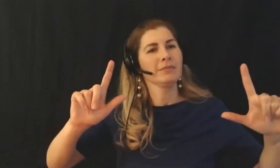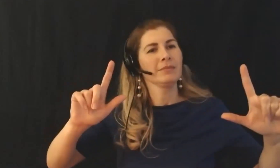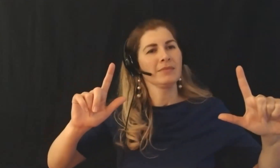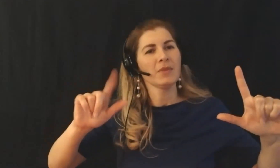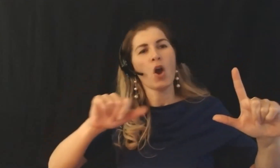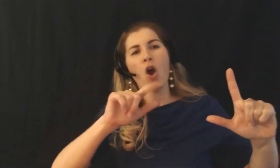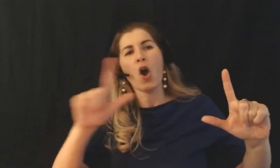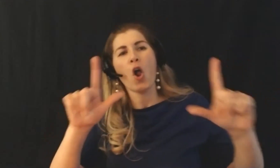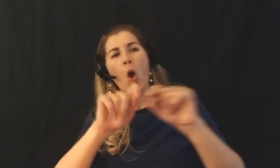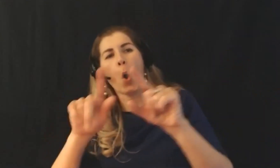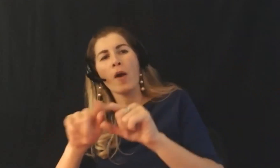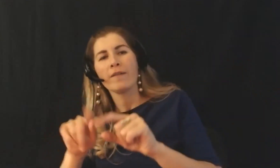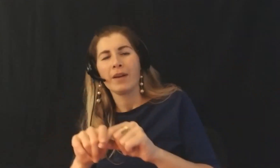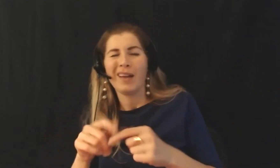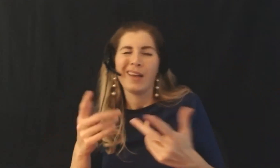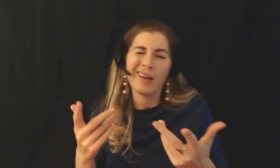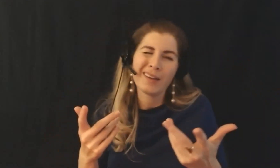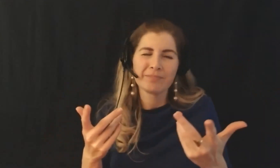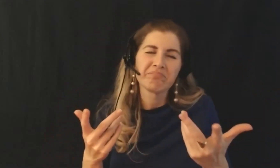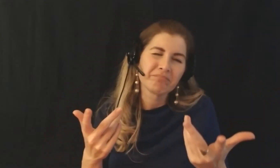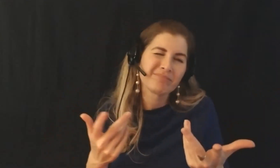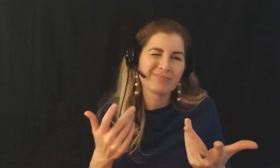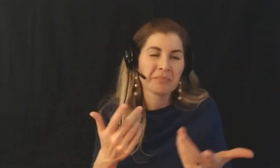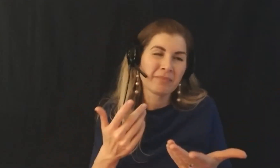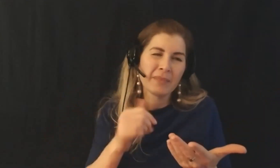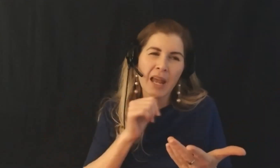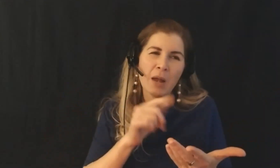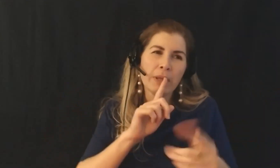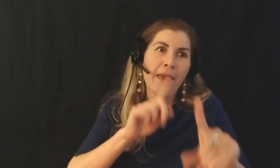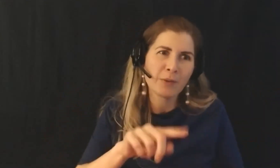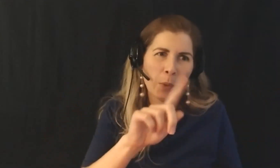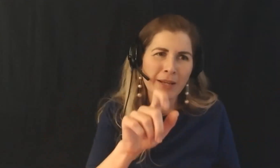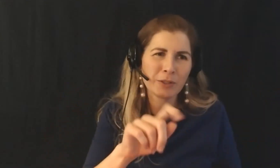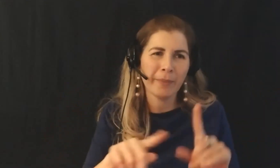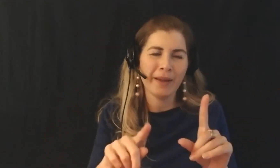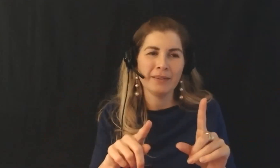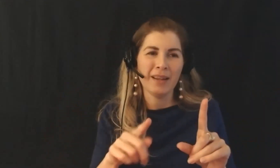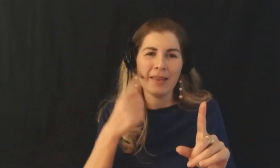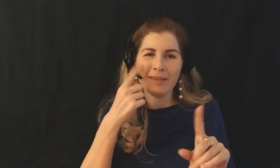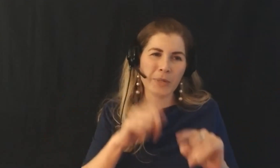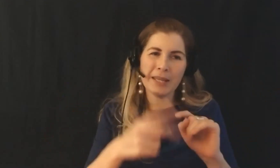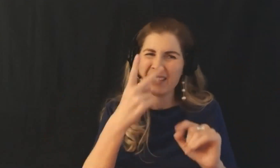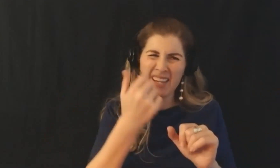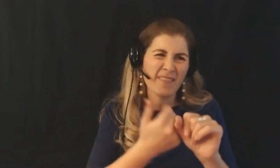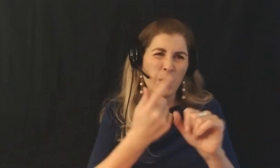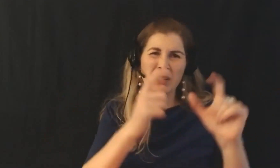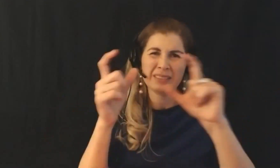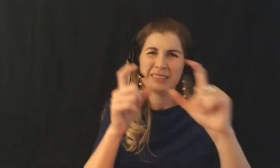fully answer your question. That's more of isolating everything. But unfortunately, I don't think you can see everyone at once.